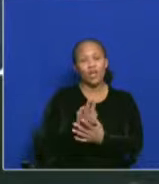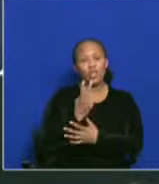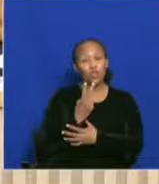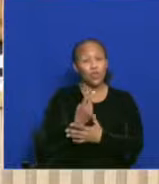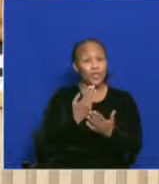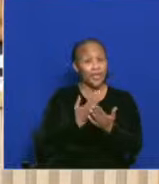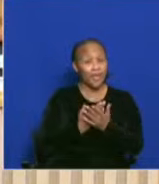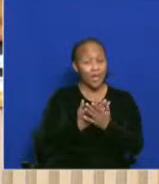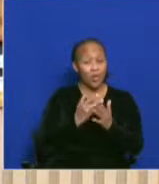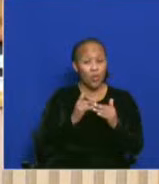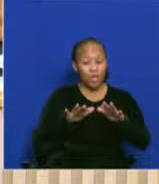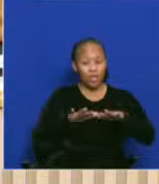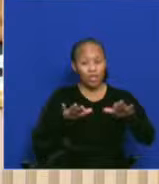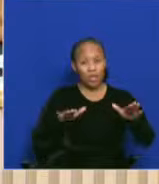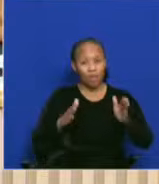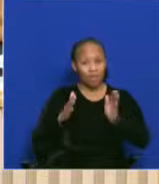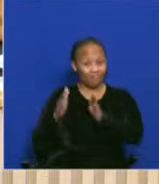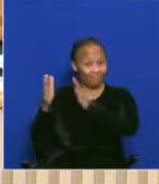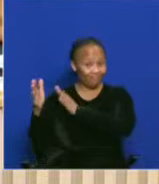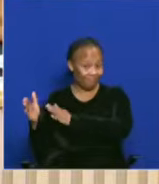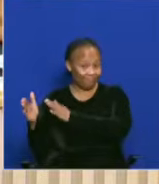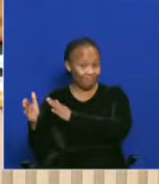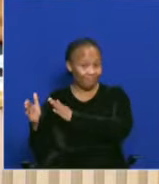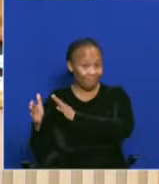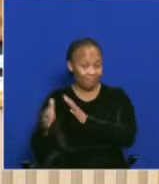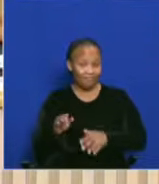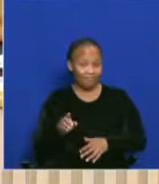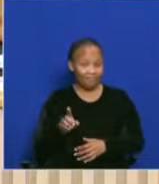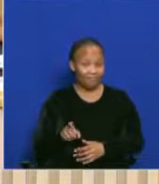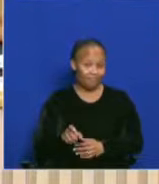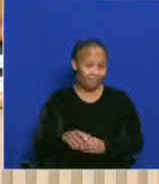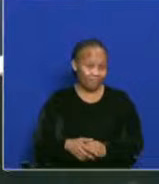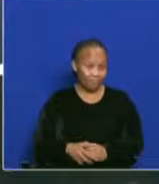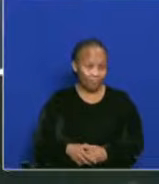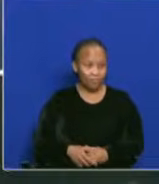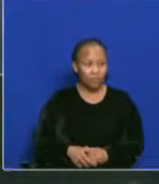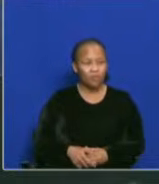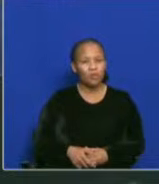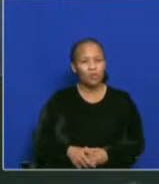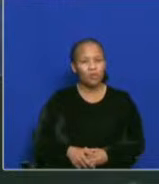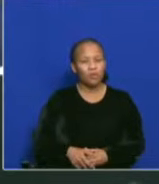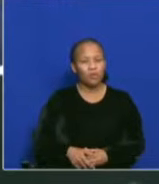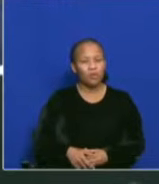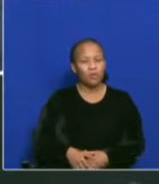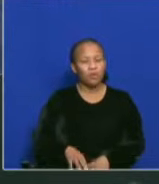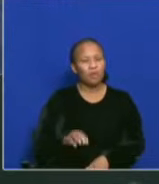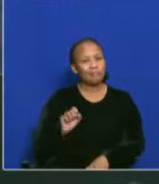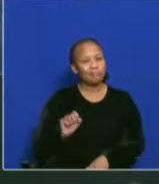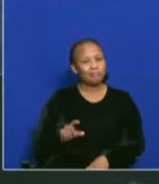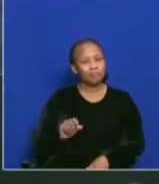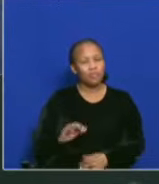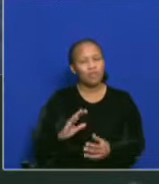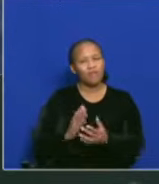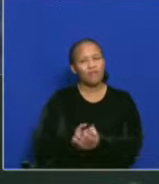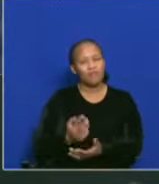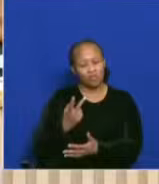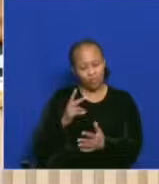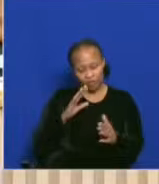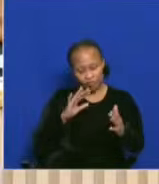File 2 of your core bundle. That's the one we've been looking at for the Chair, most what part. page does it begin